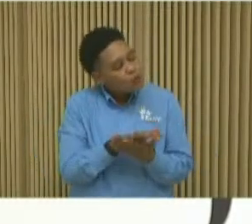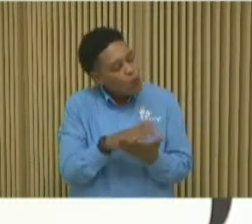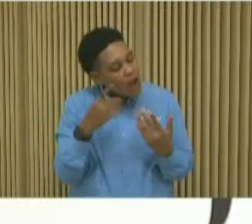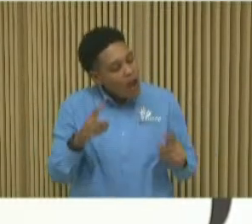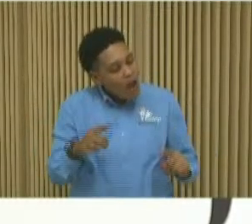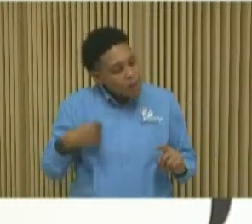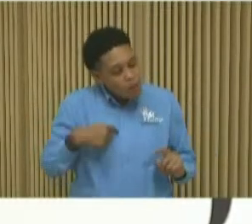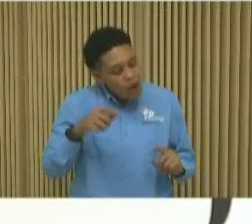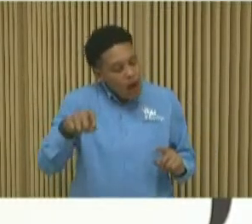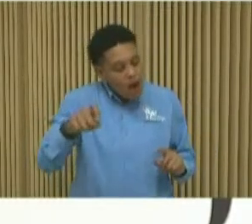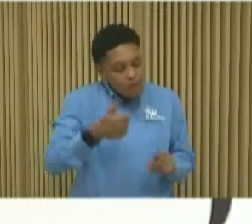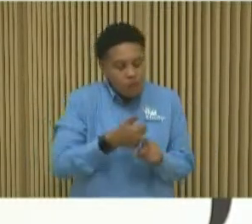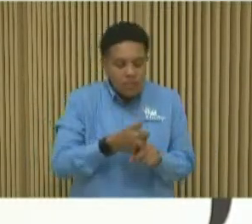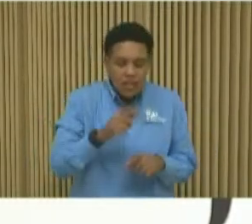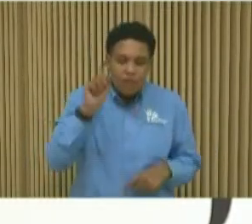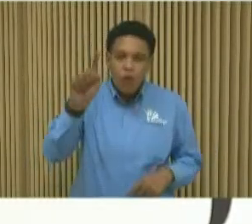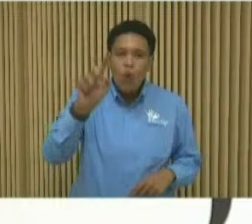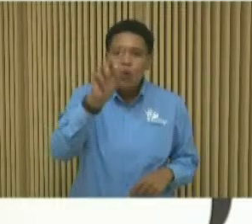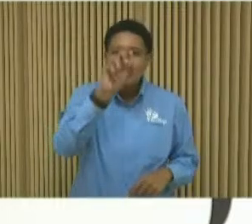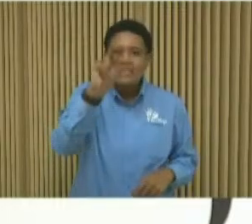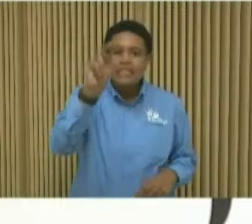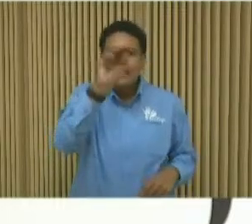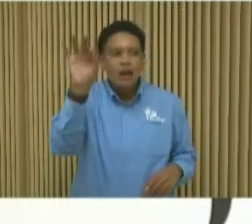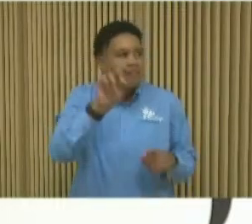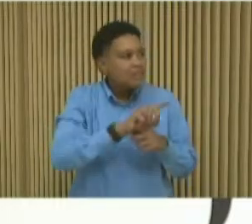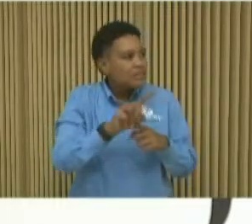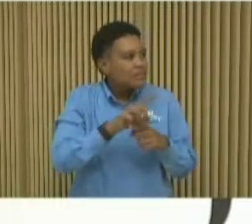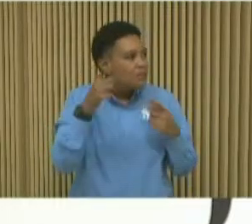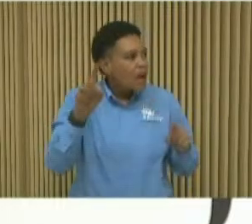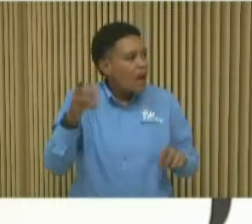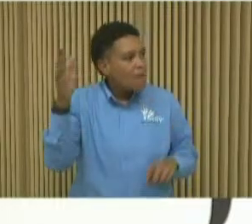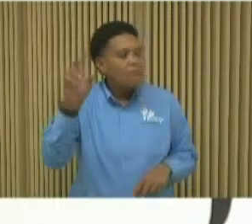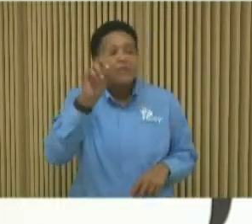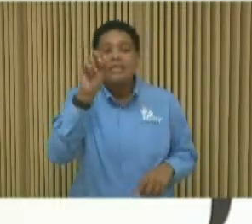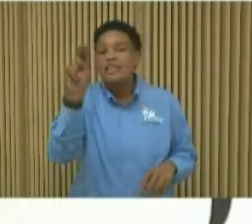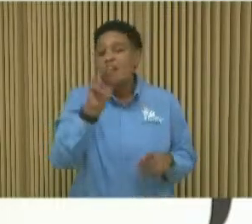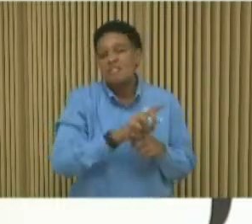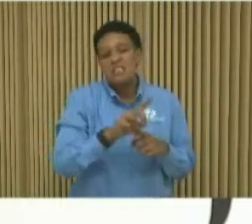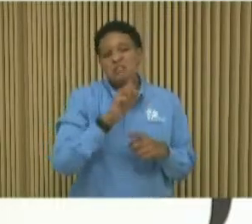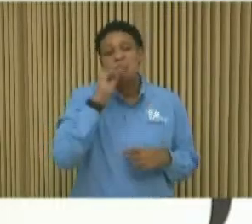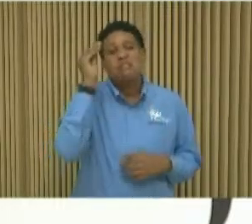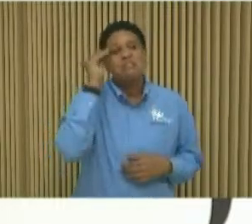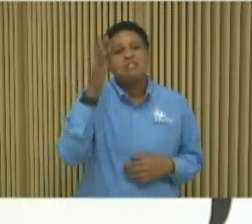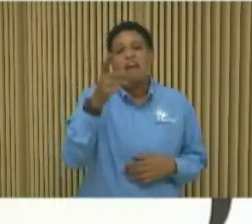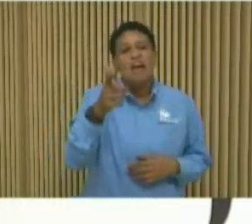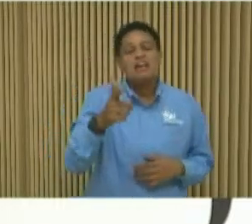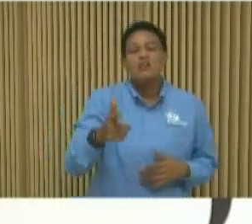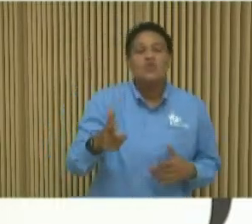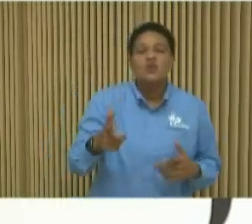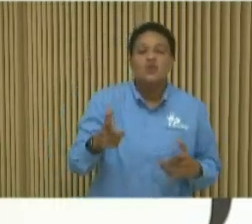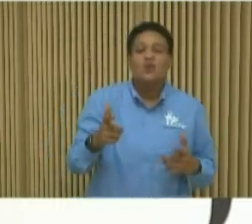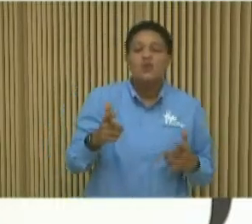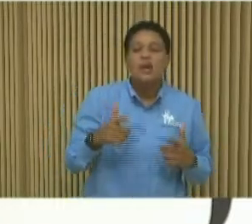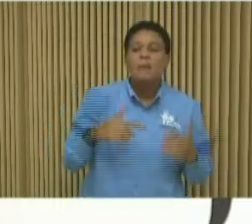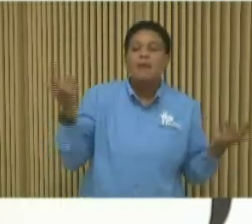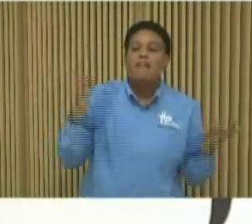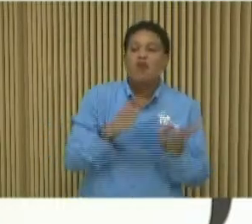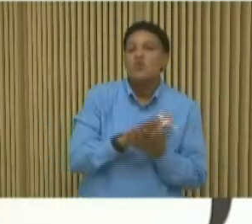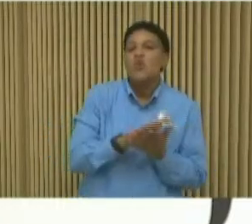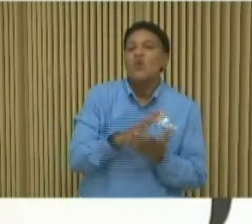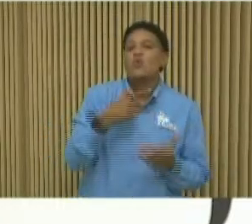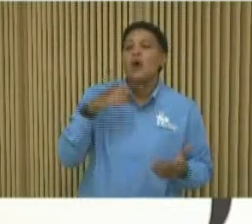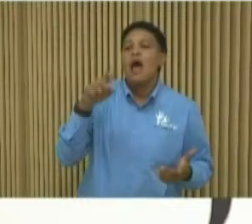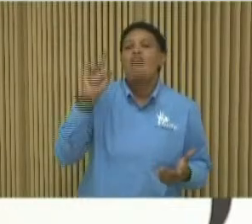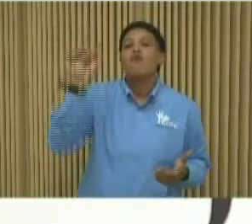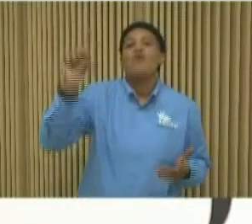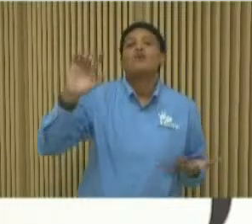had to go to the Dean of Discipline, but the Dean of Discipline said that it was too big for the school, so we had to end up to the